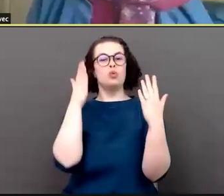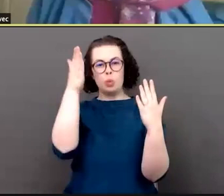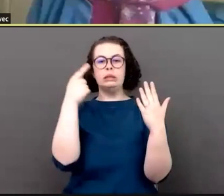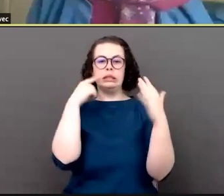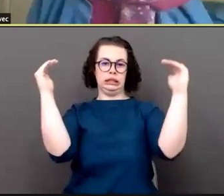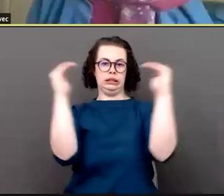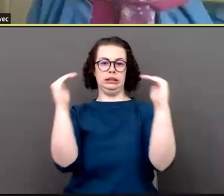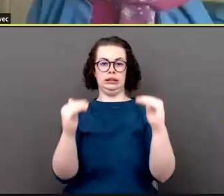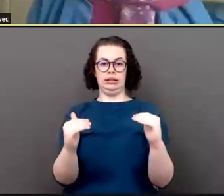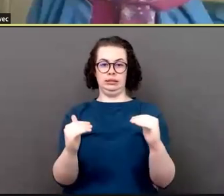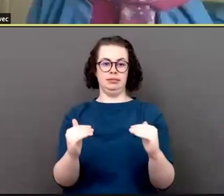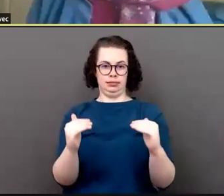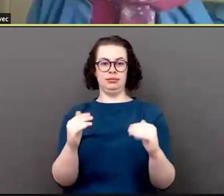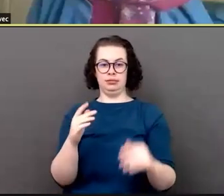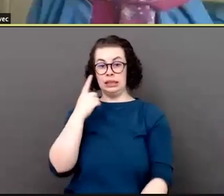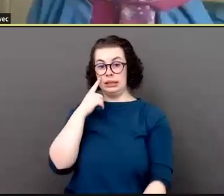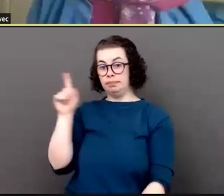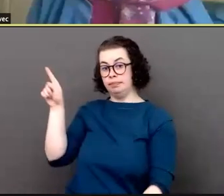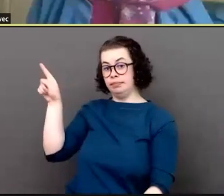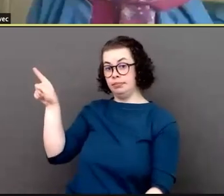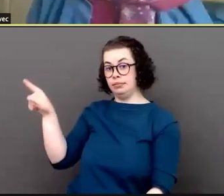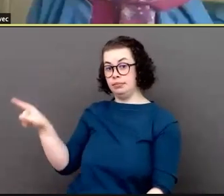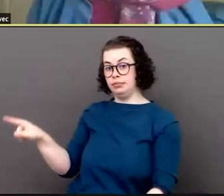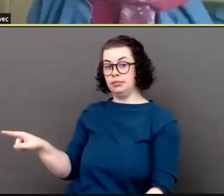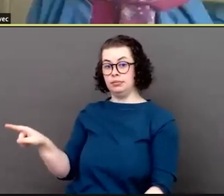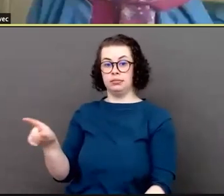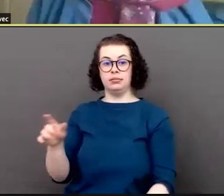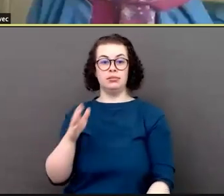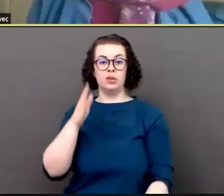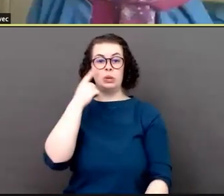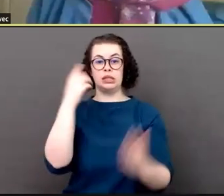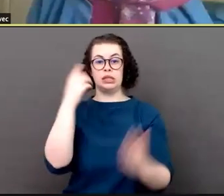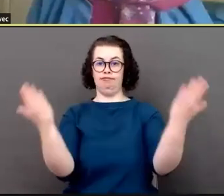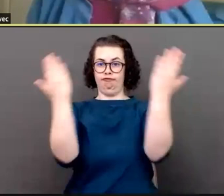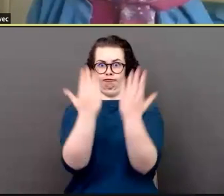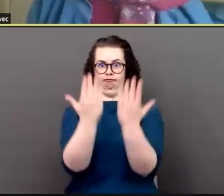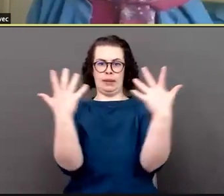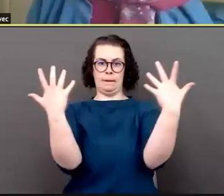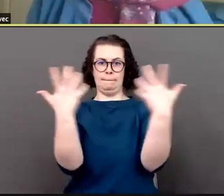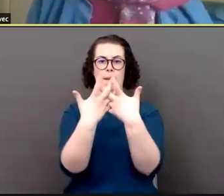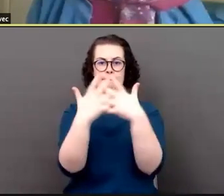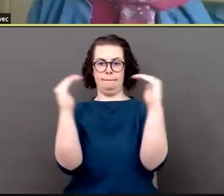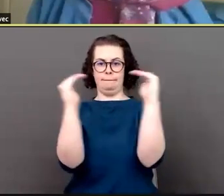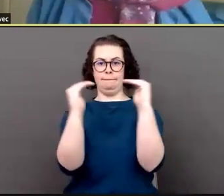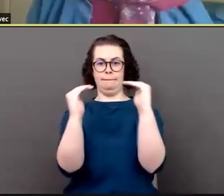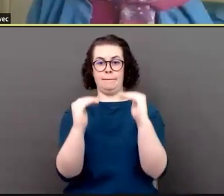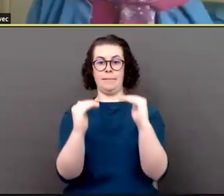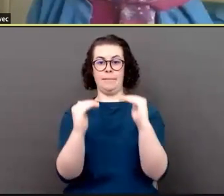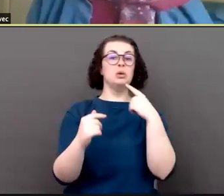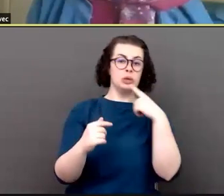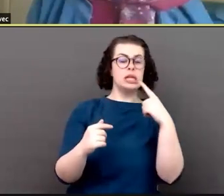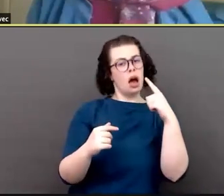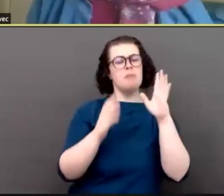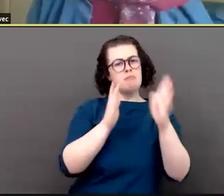EN functional requirement, and see on the technical report the specific technical